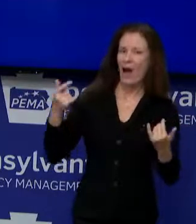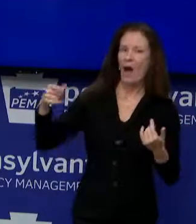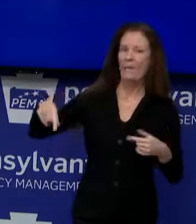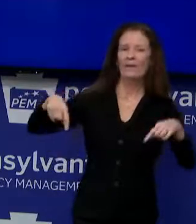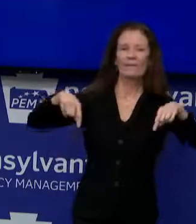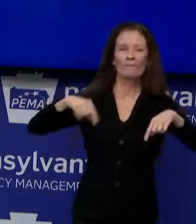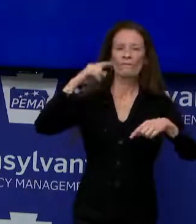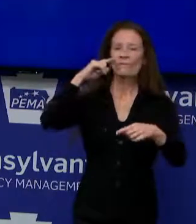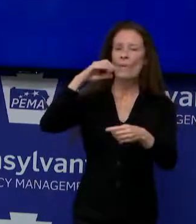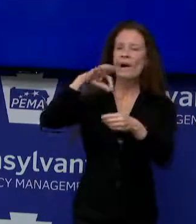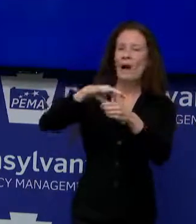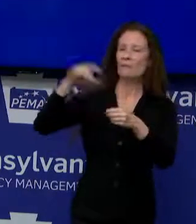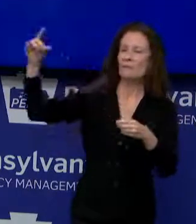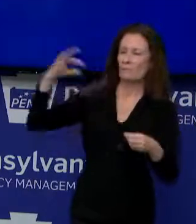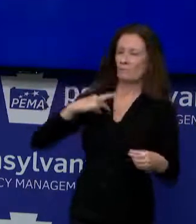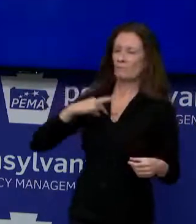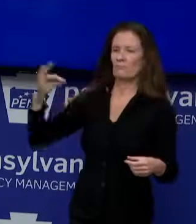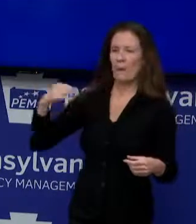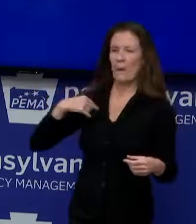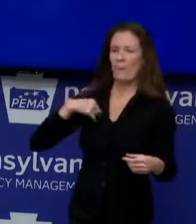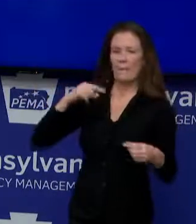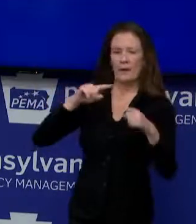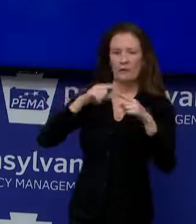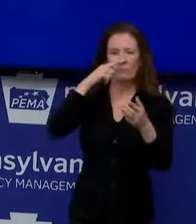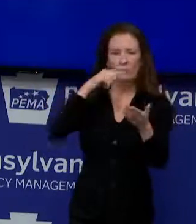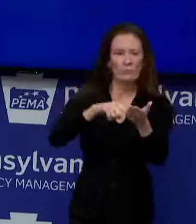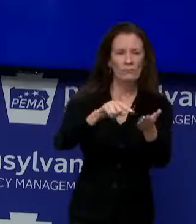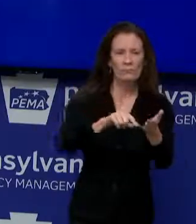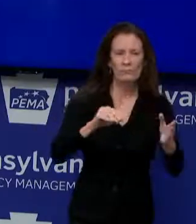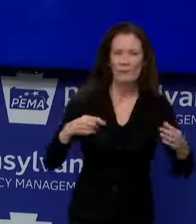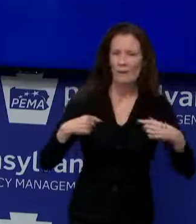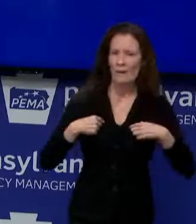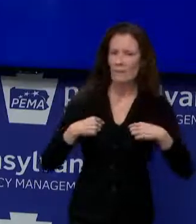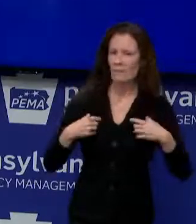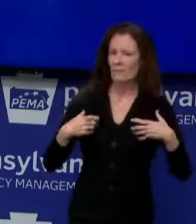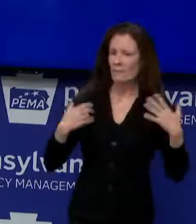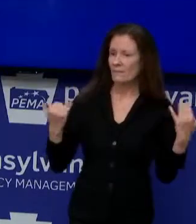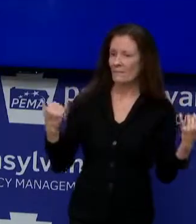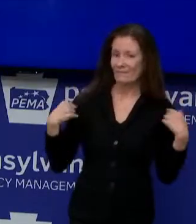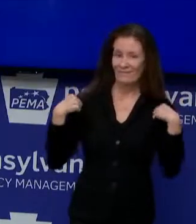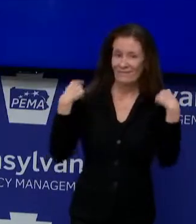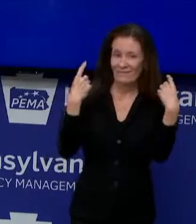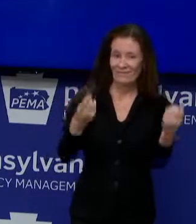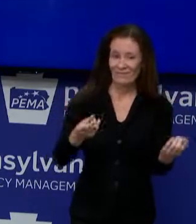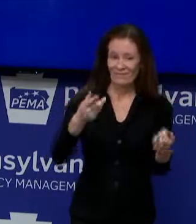process take its course. So, Governor, I don't know if you have anything you'd like to add to that?